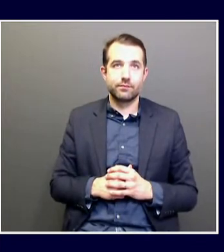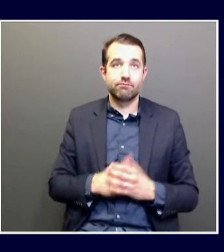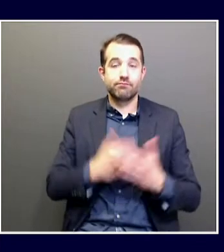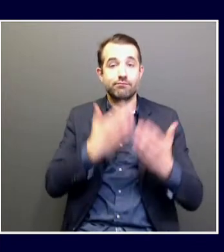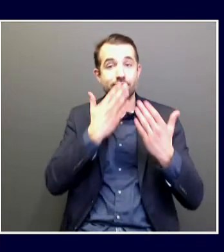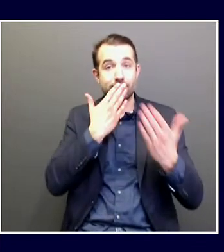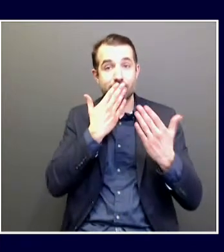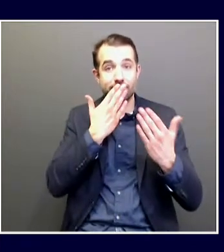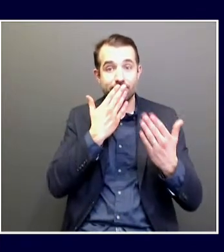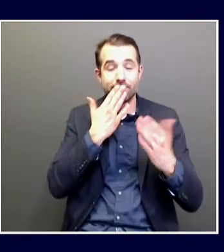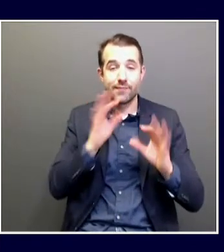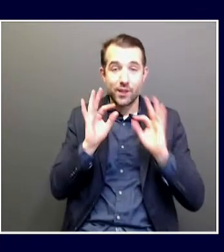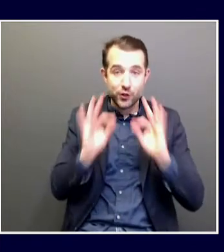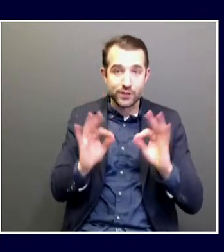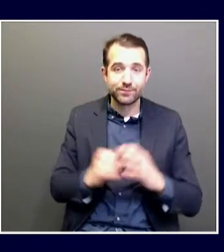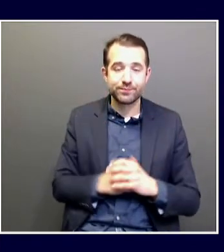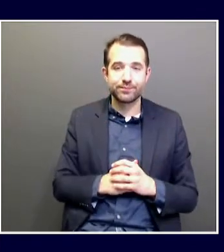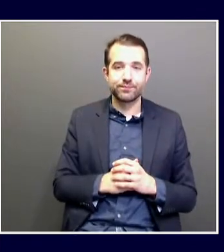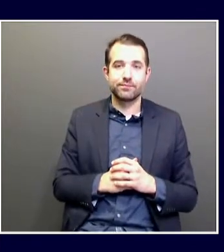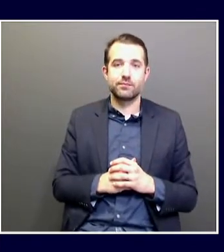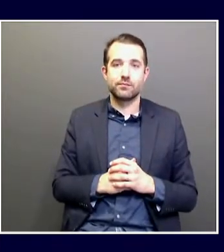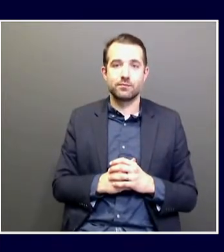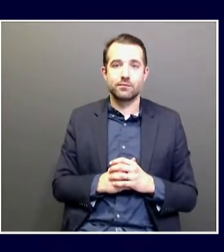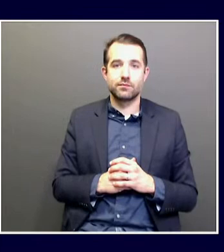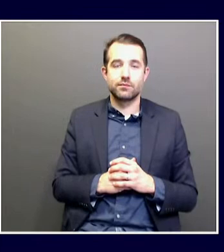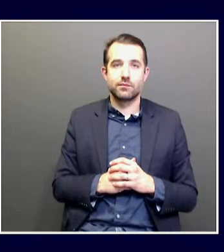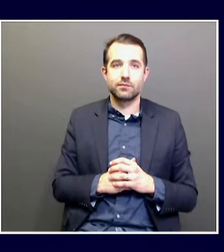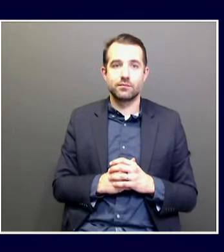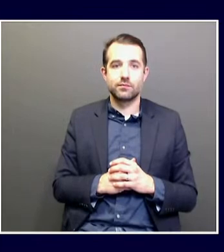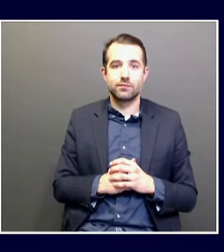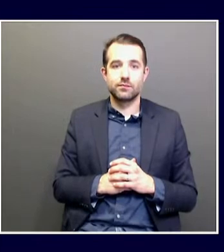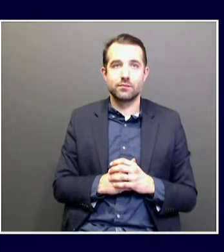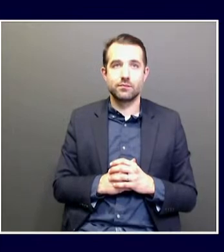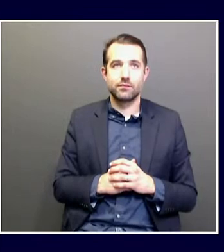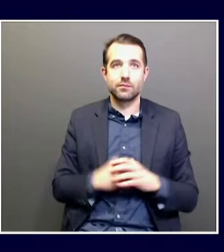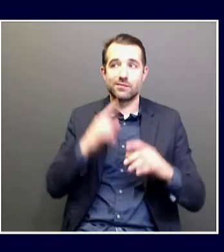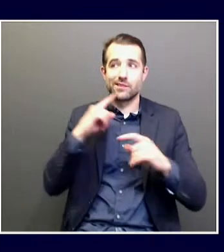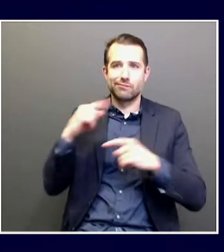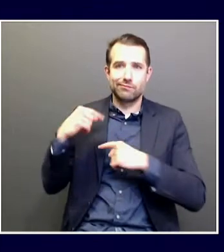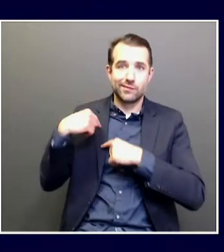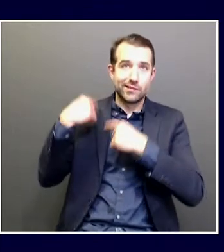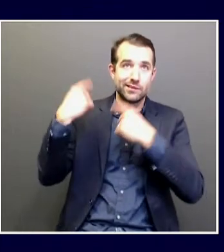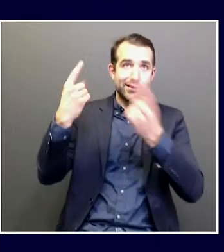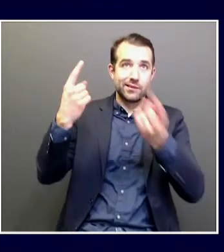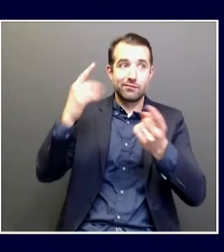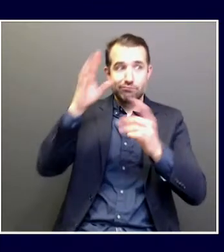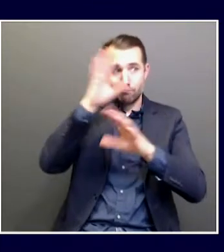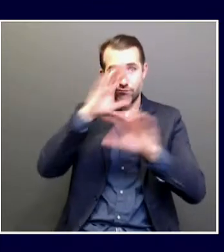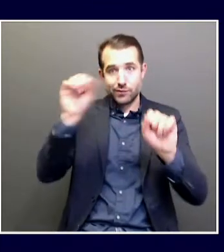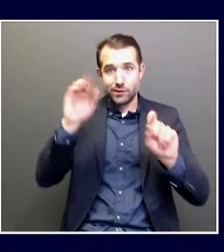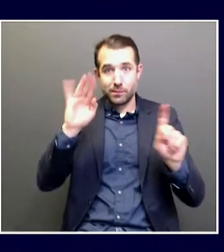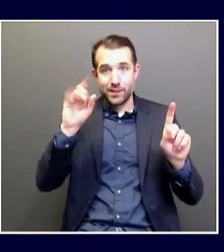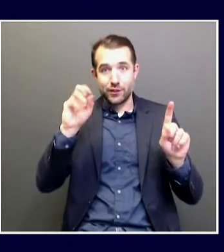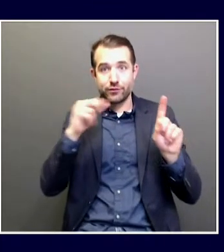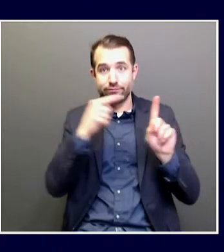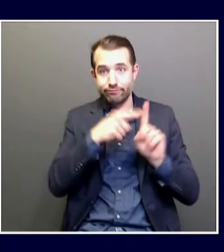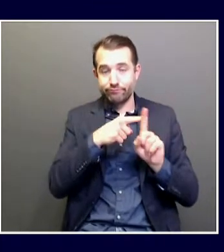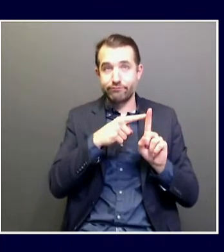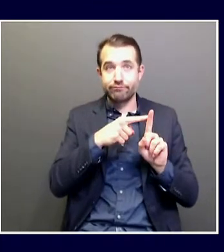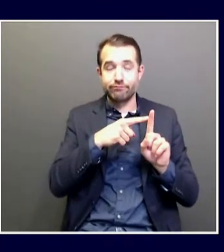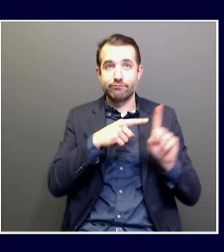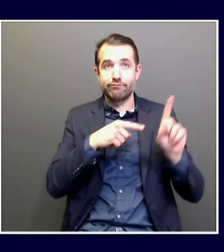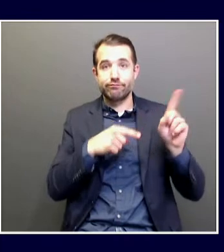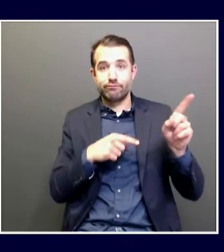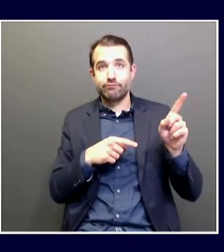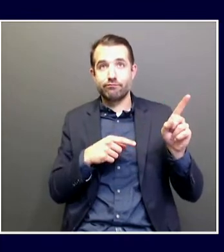question. Since the administration's request to the federal government for more